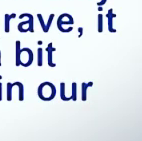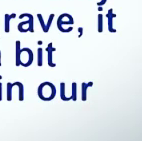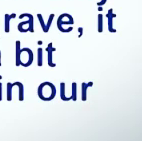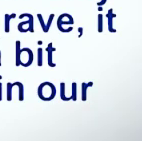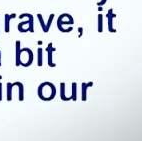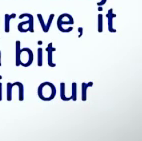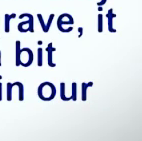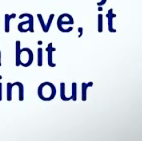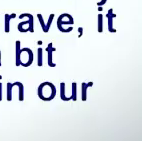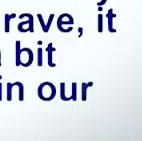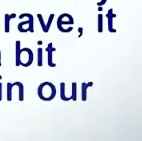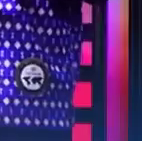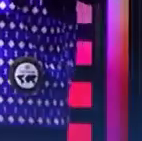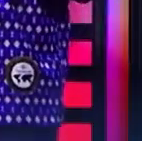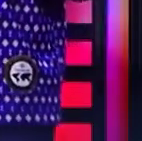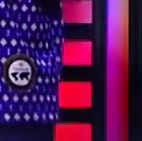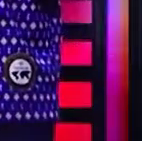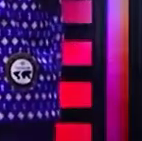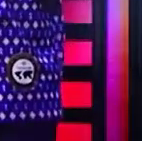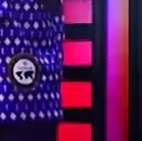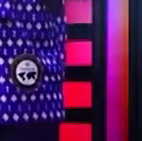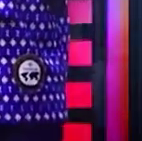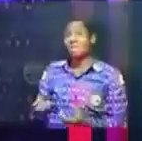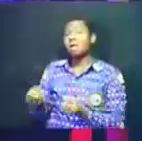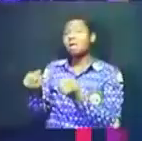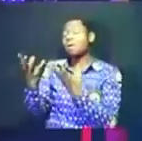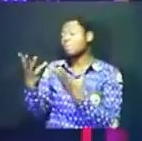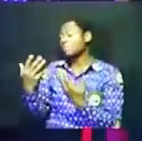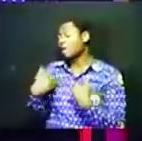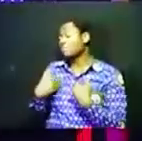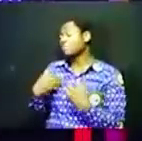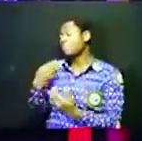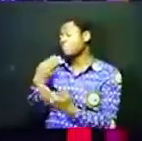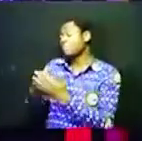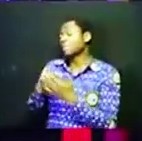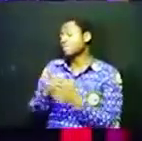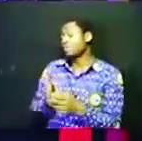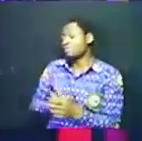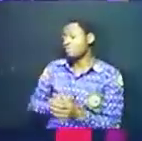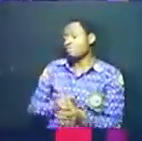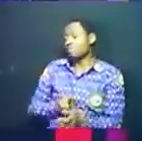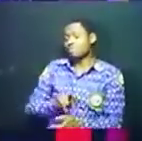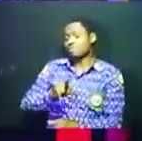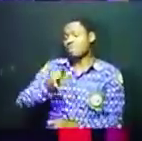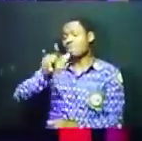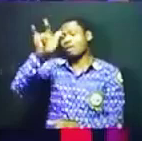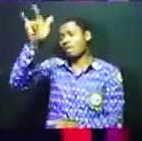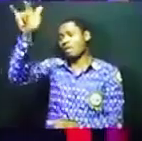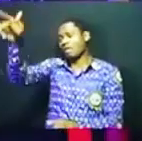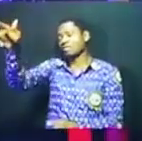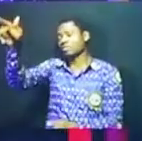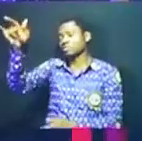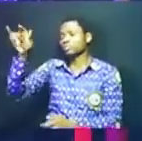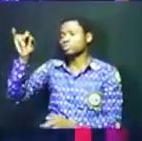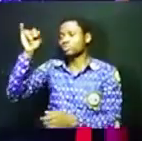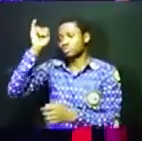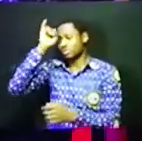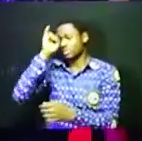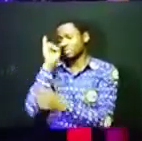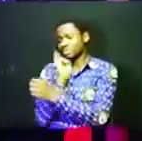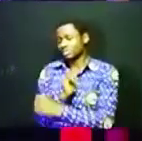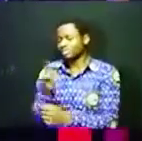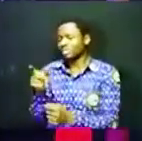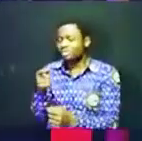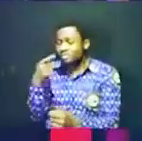will have money to go to Israel to even go and check whether actually the grave is empty. And if they show that this is